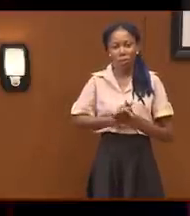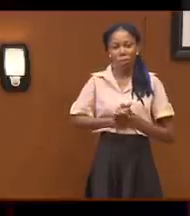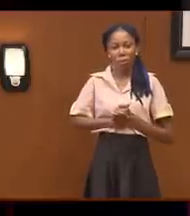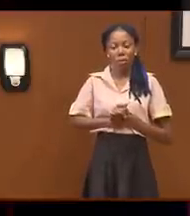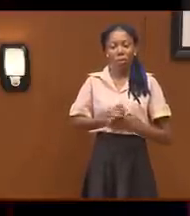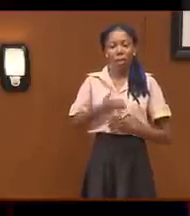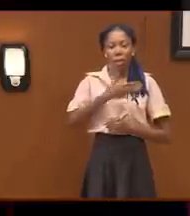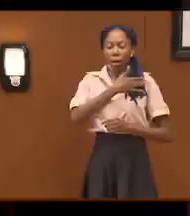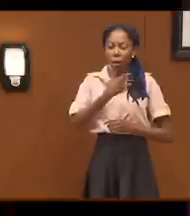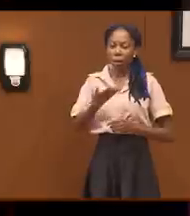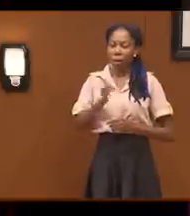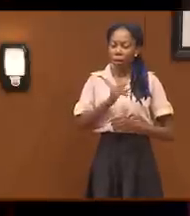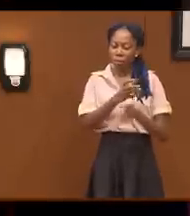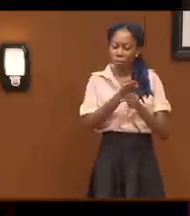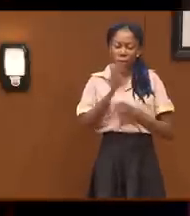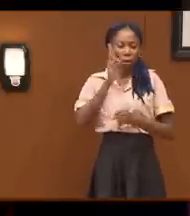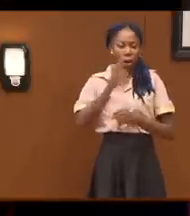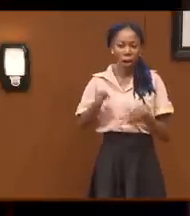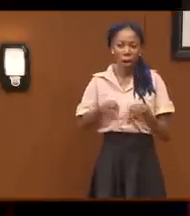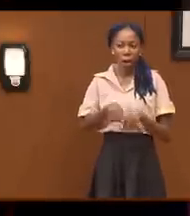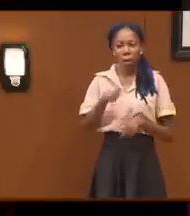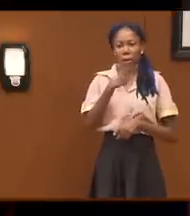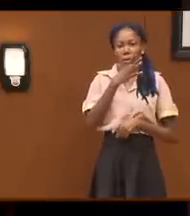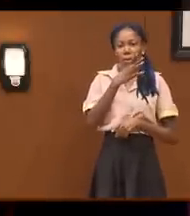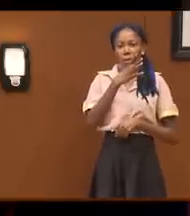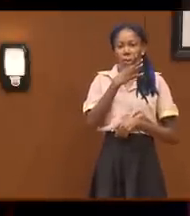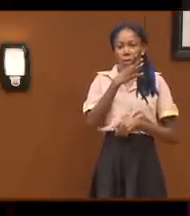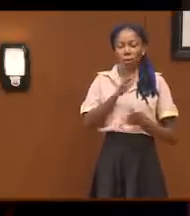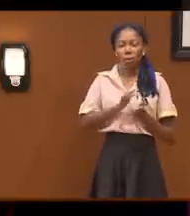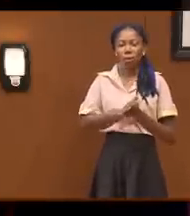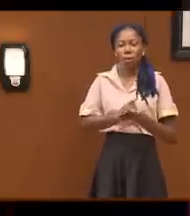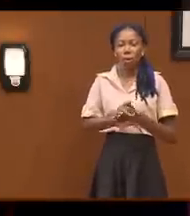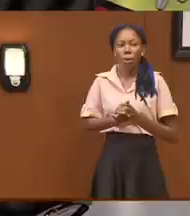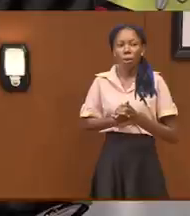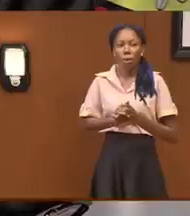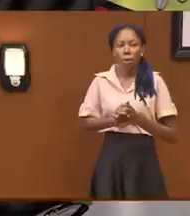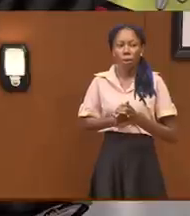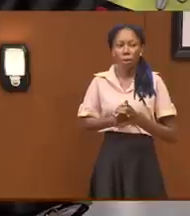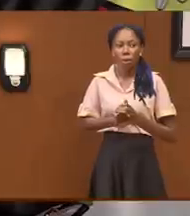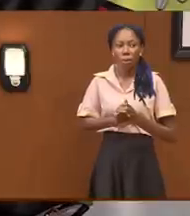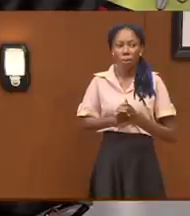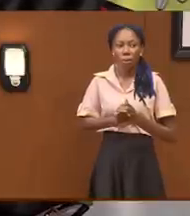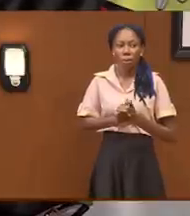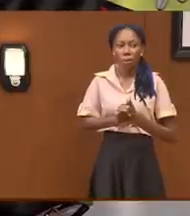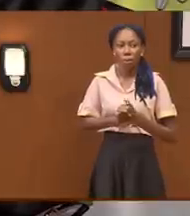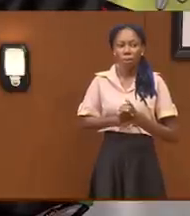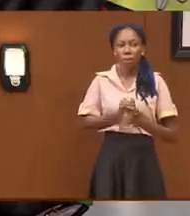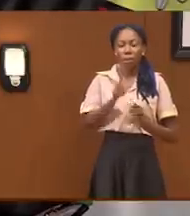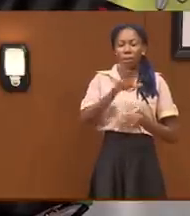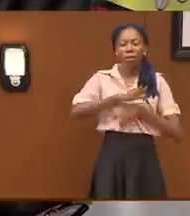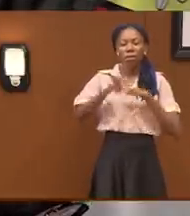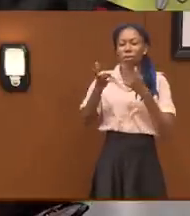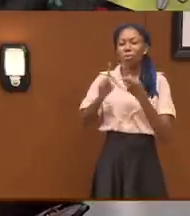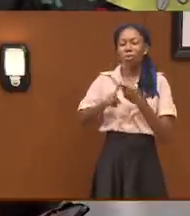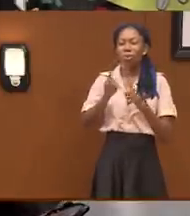We took her as a mother. As a matter of fact, she was the one I discussed. You know you are not here to talk about. I'm